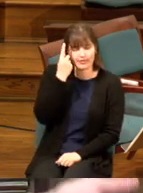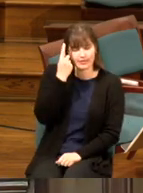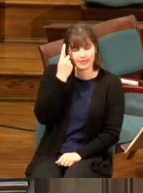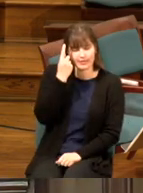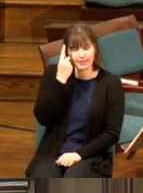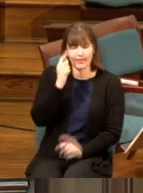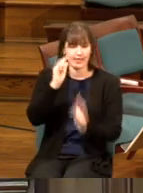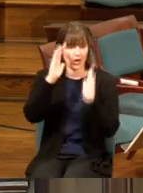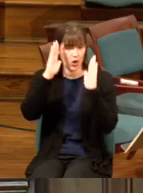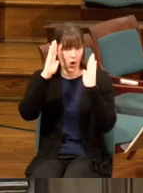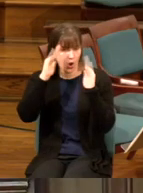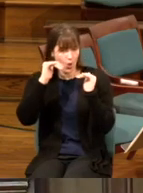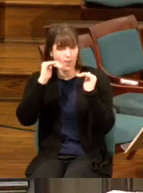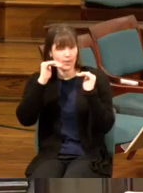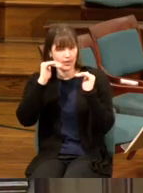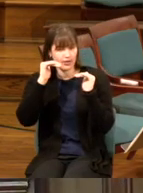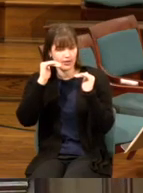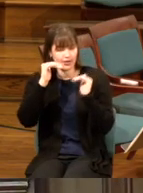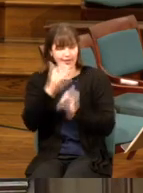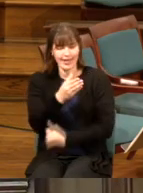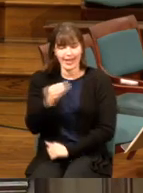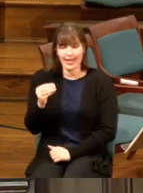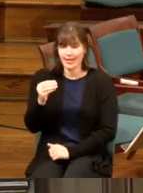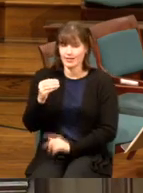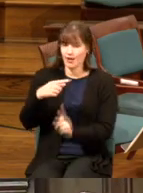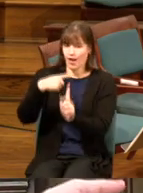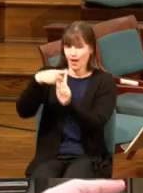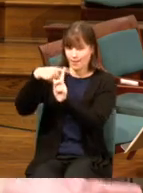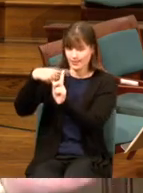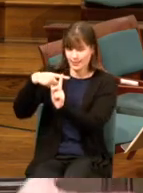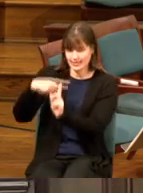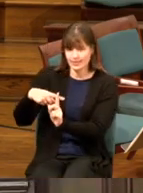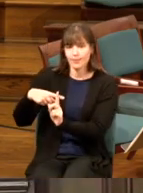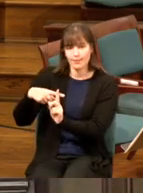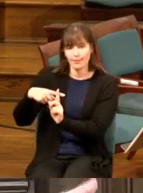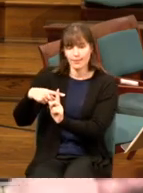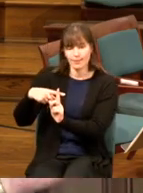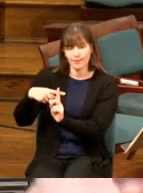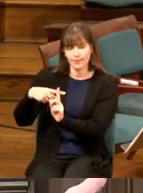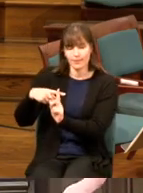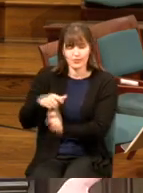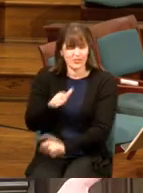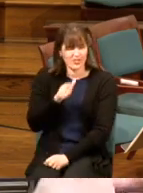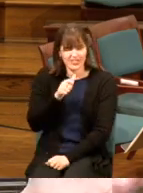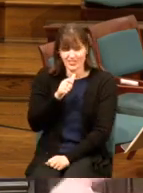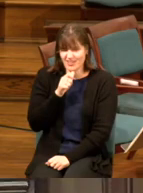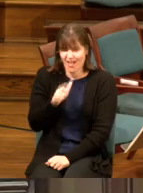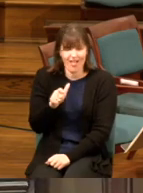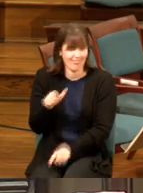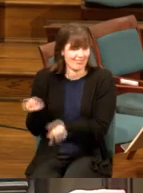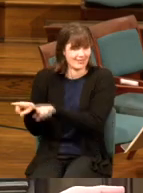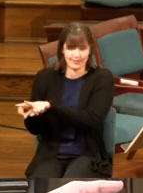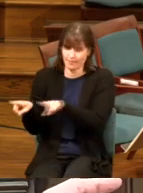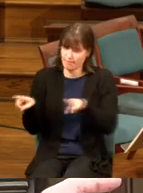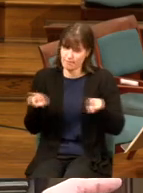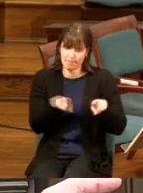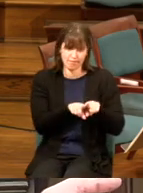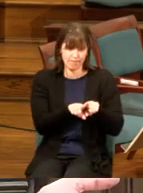that hope and optimism are not one and the same.